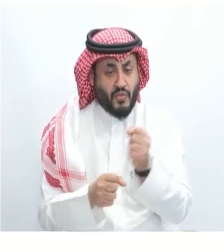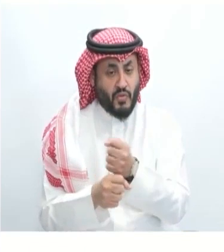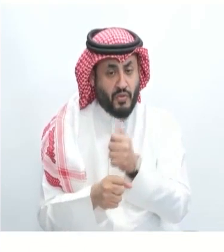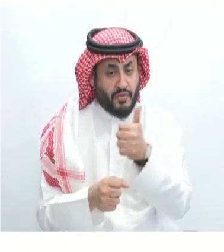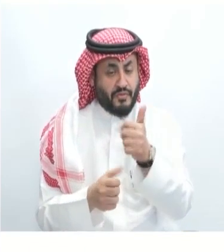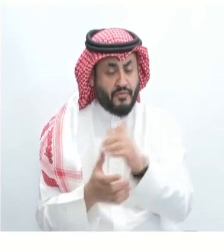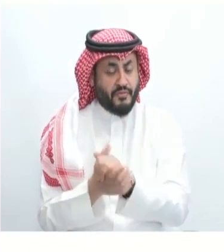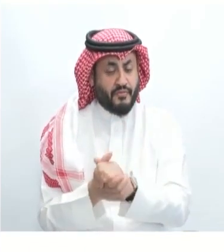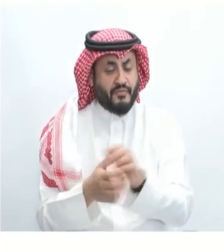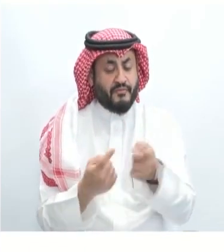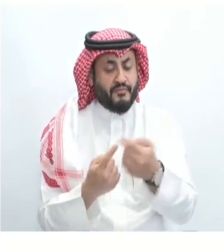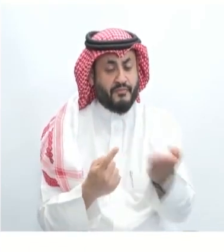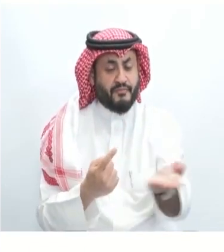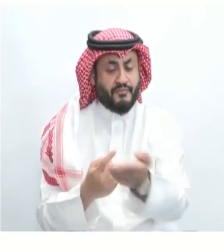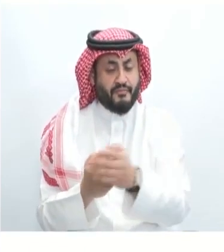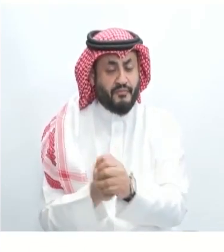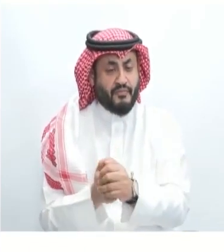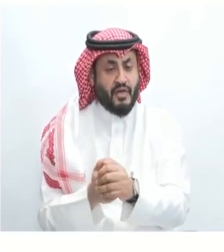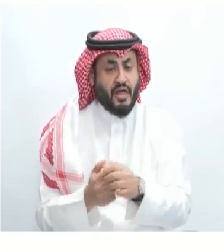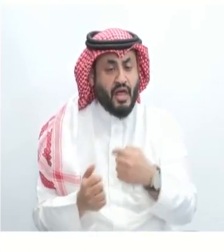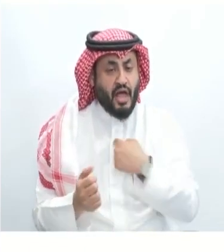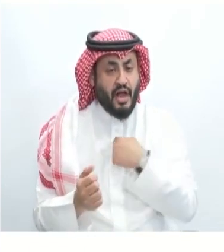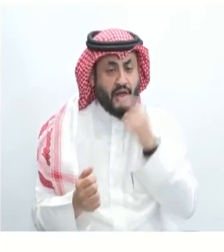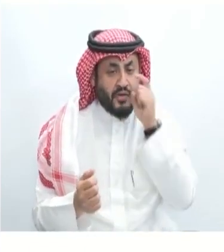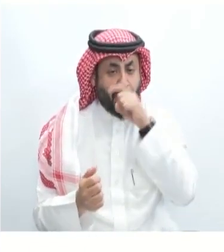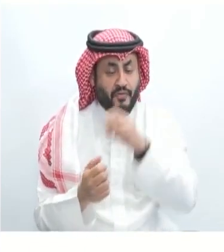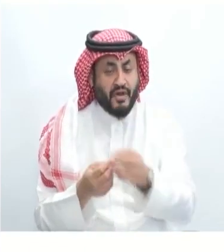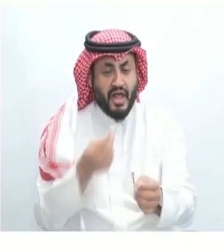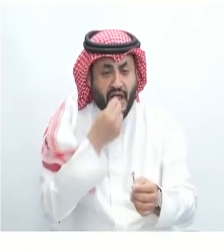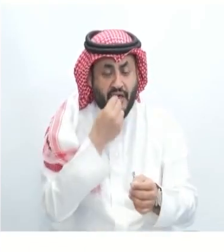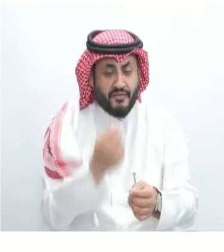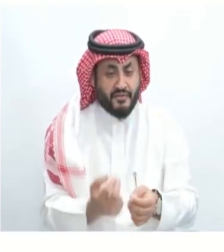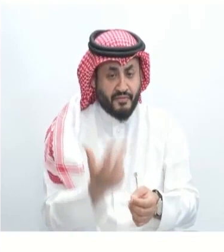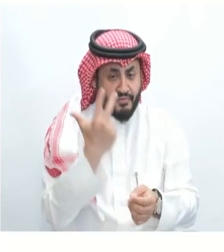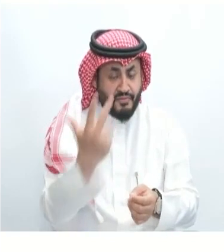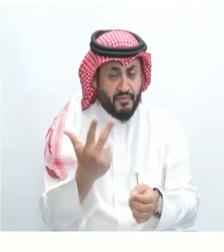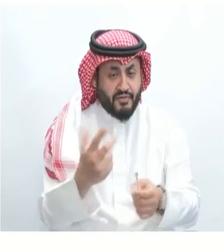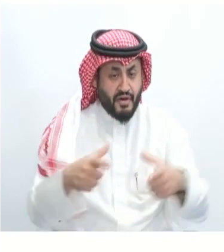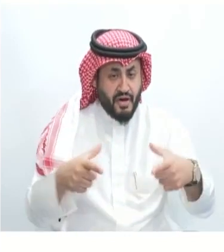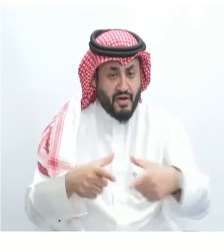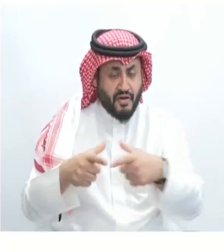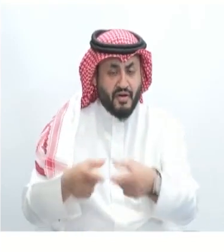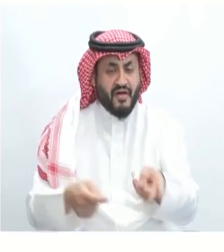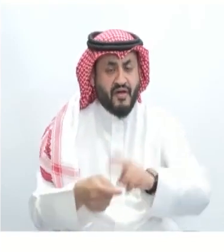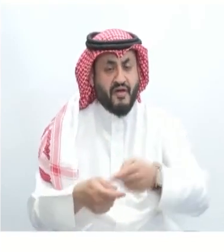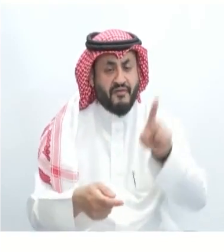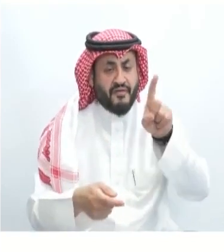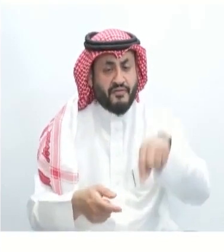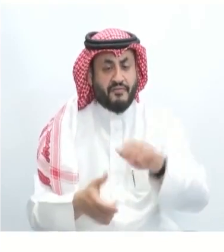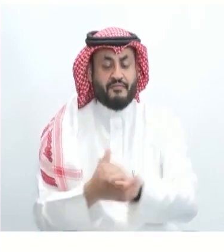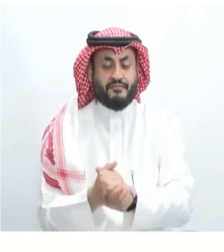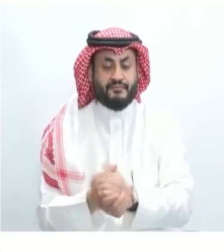should eat three meals a day. I should